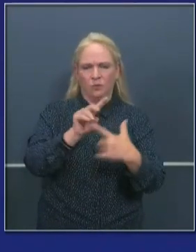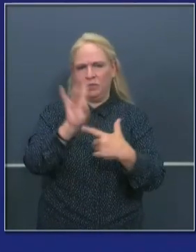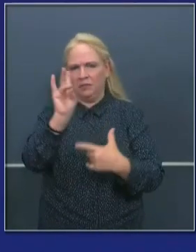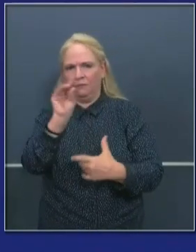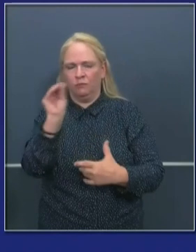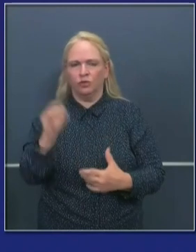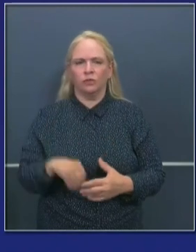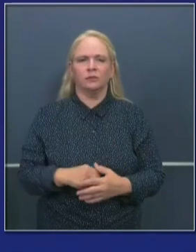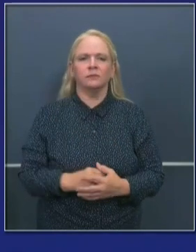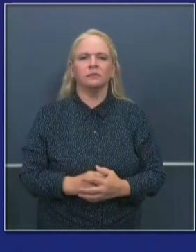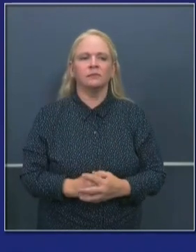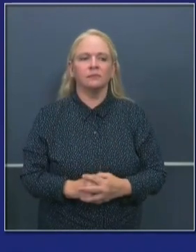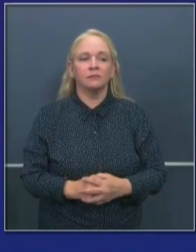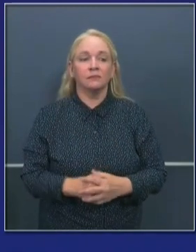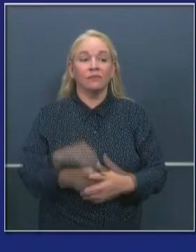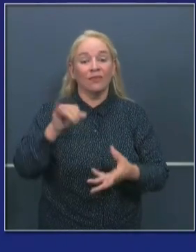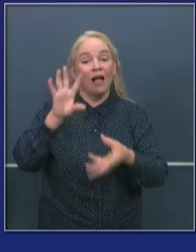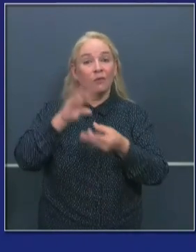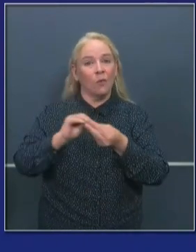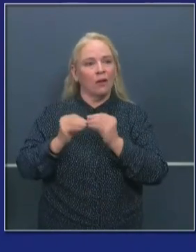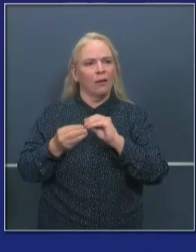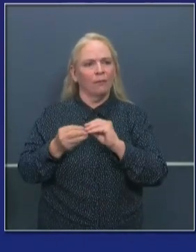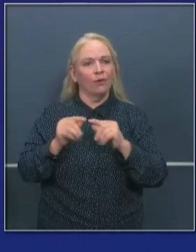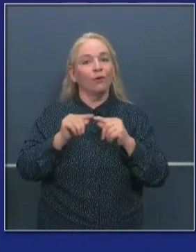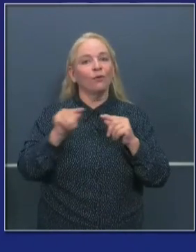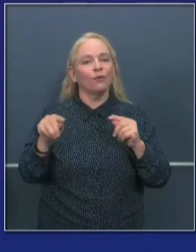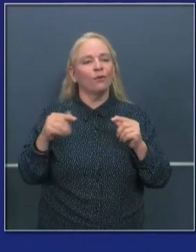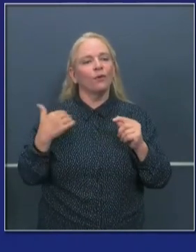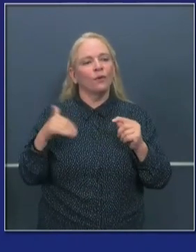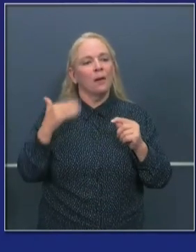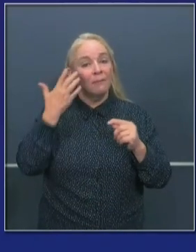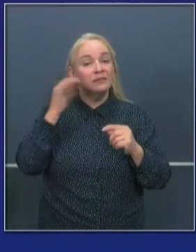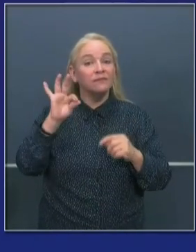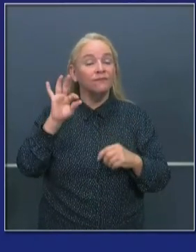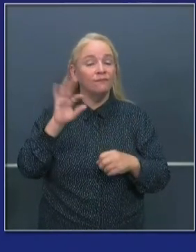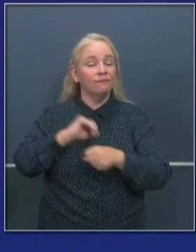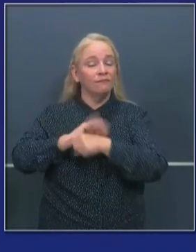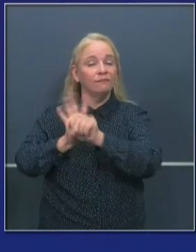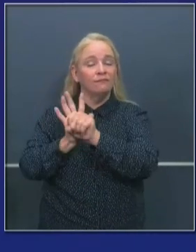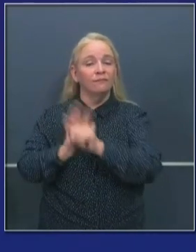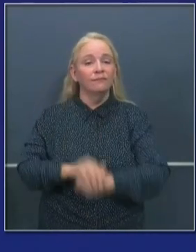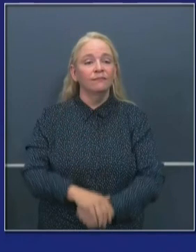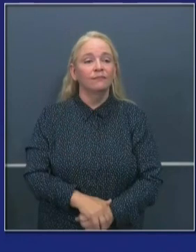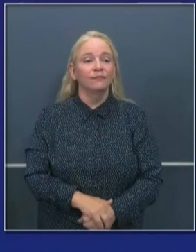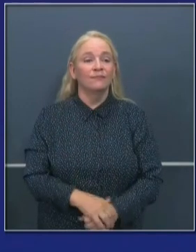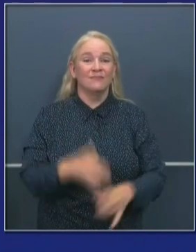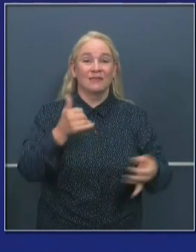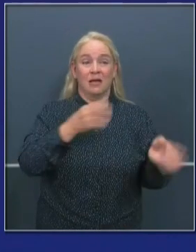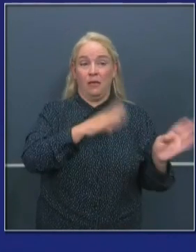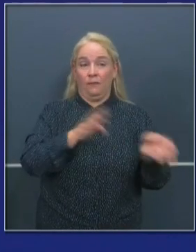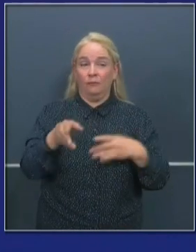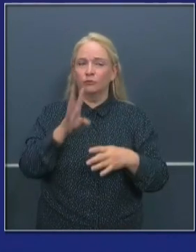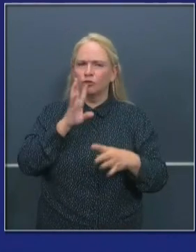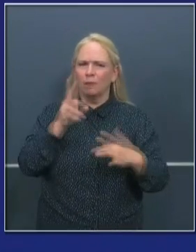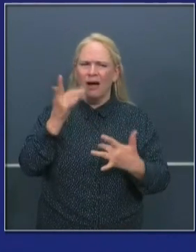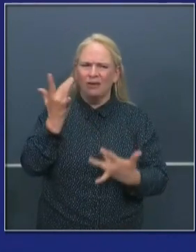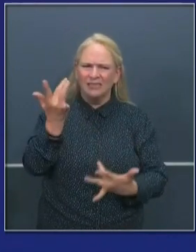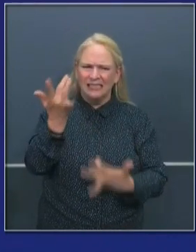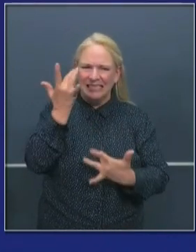the course of the last number of days, moving to last week. ICUs are up